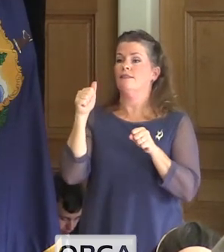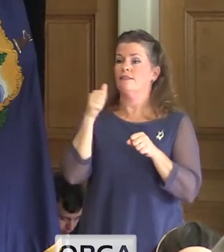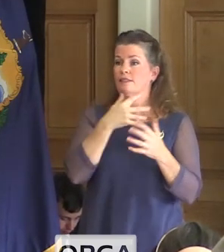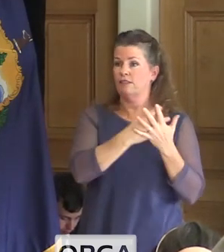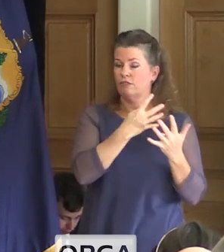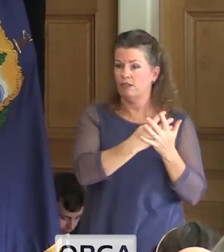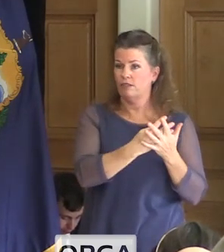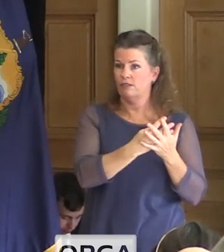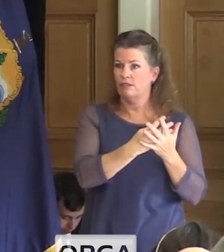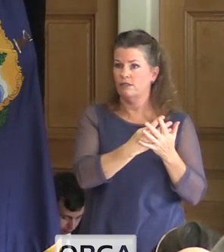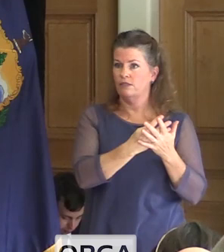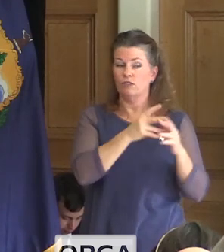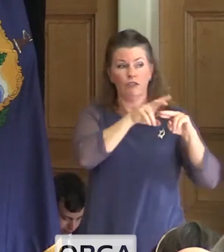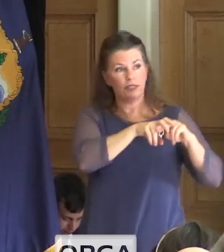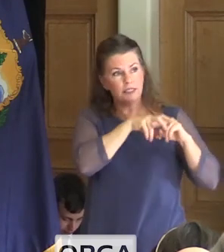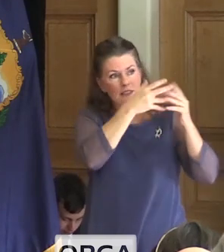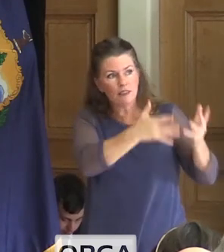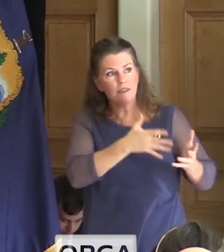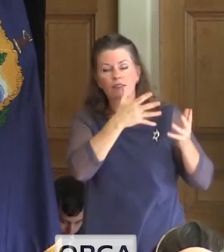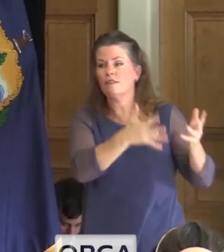not able to work,